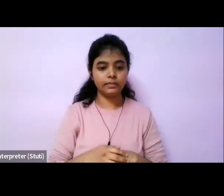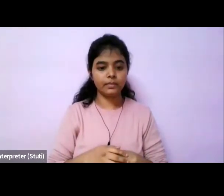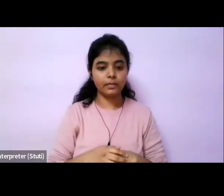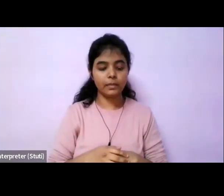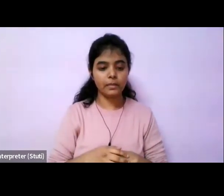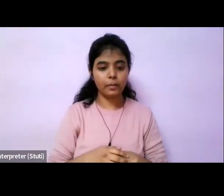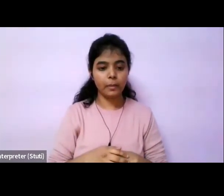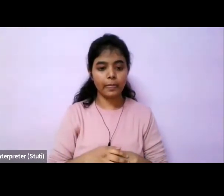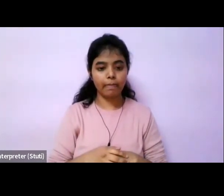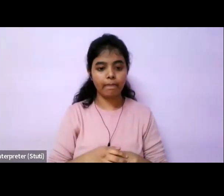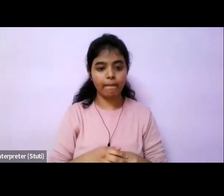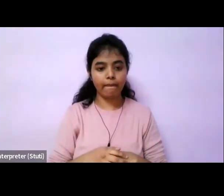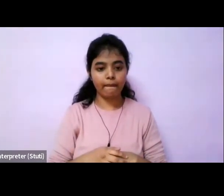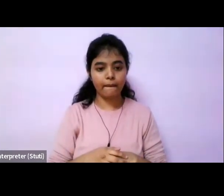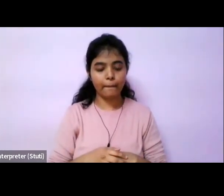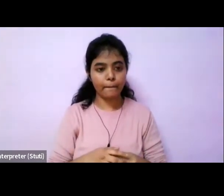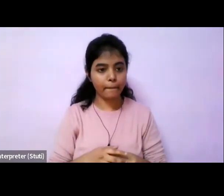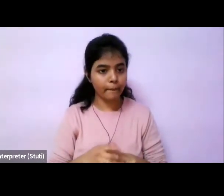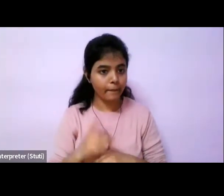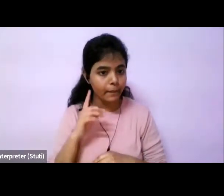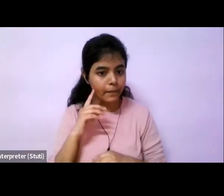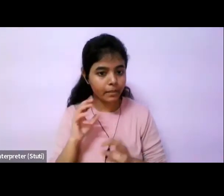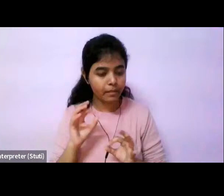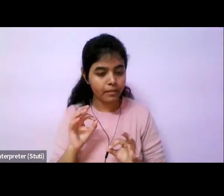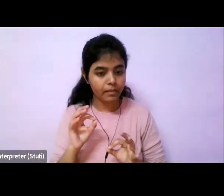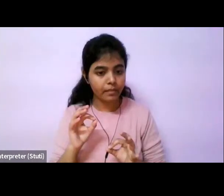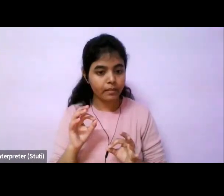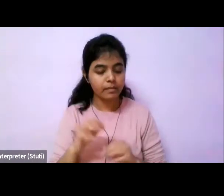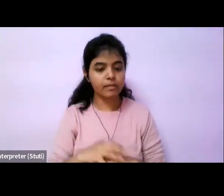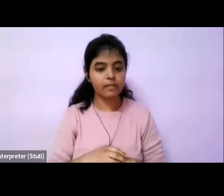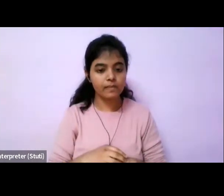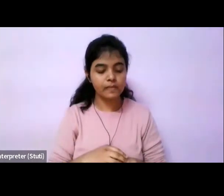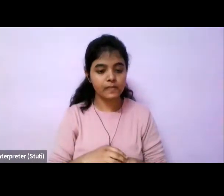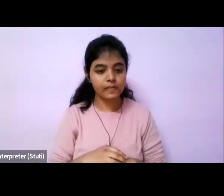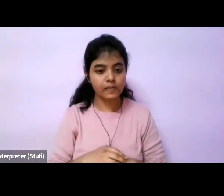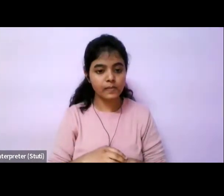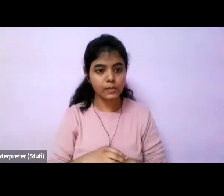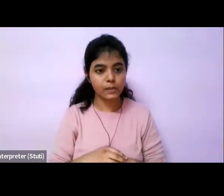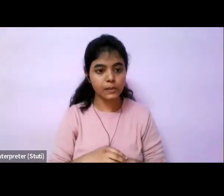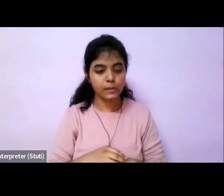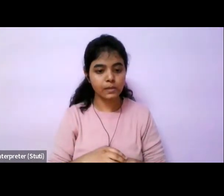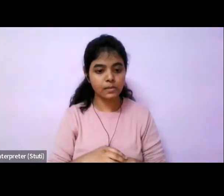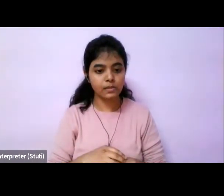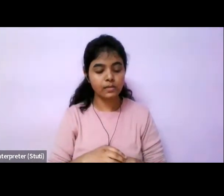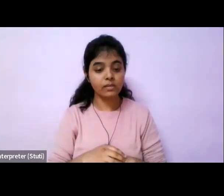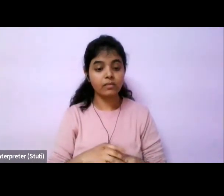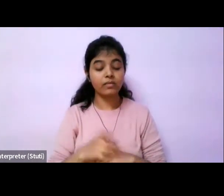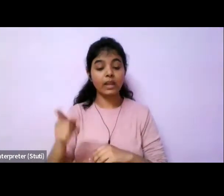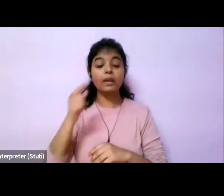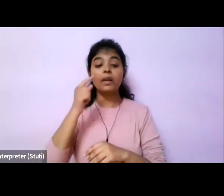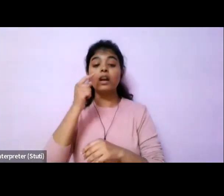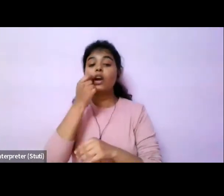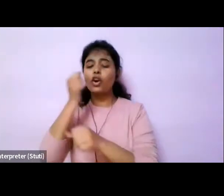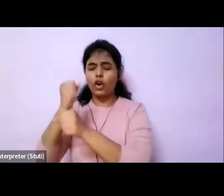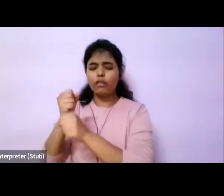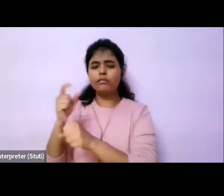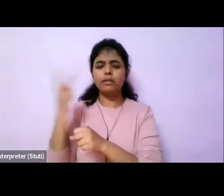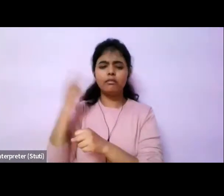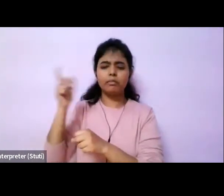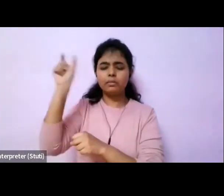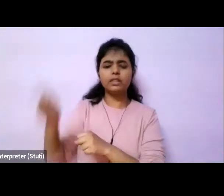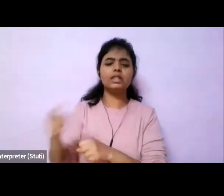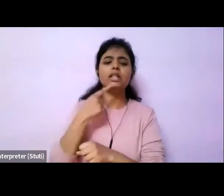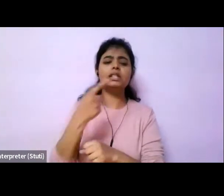Since Kaufman, in his broad theorization of